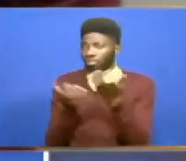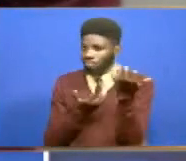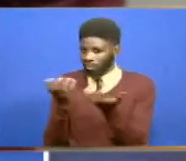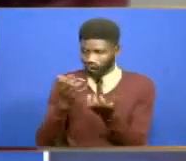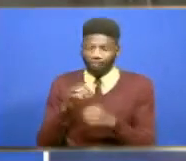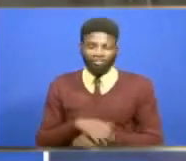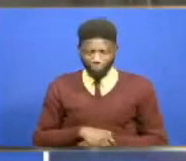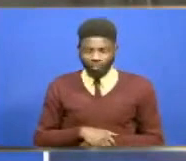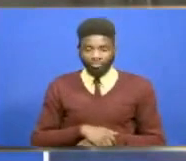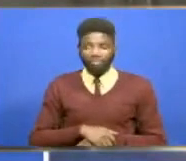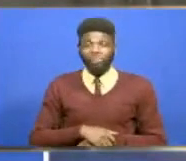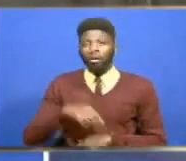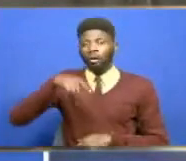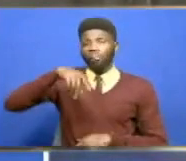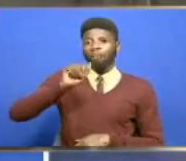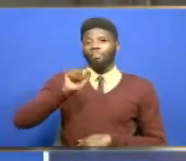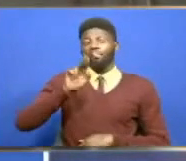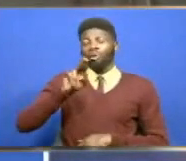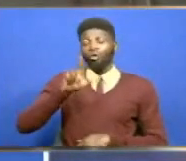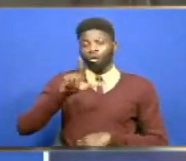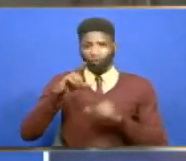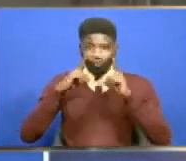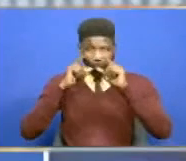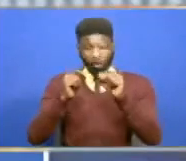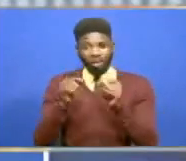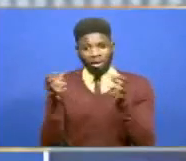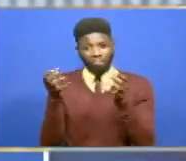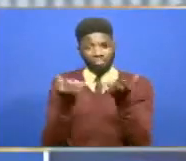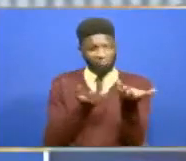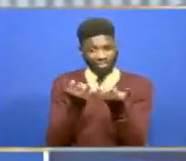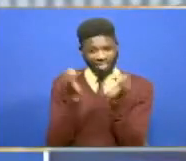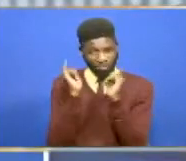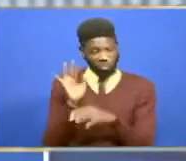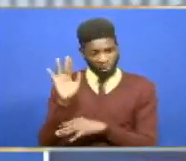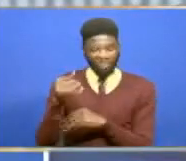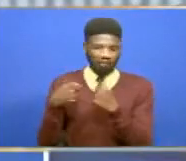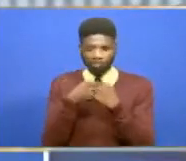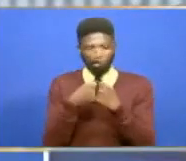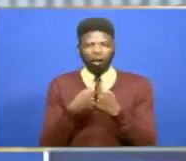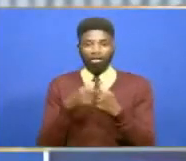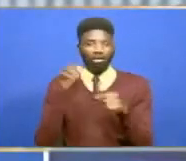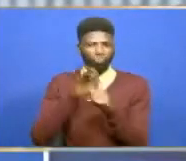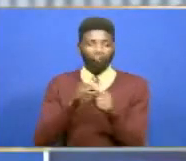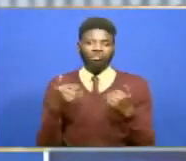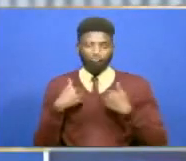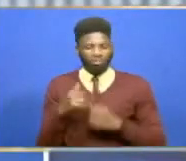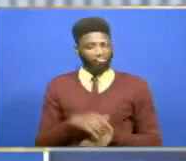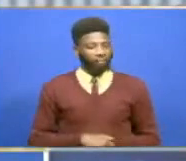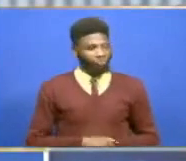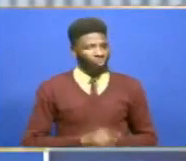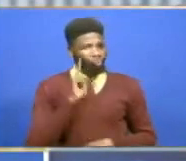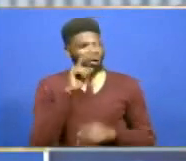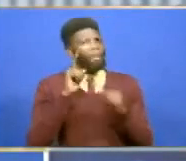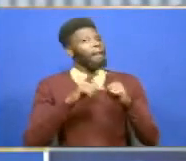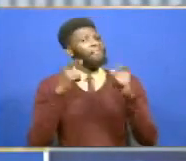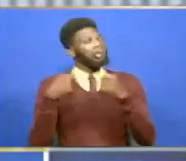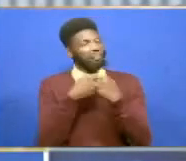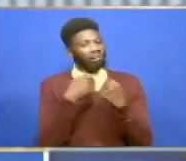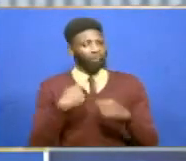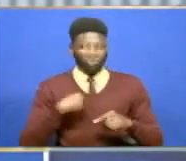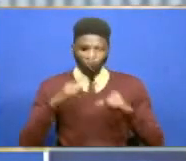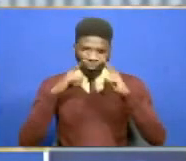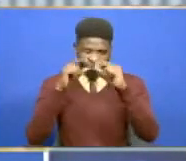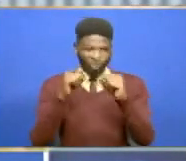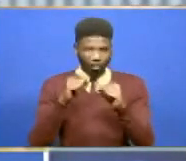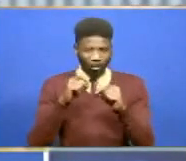his new venture brings with it its fair share of challenges. One of the biggest challenges, as I can say, is obtaining